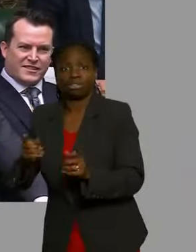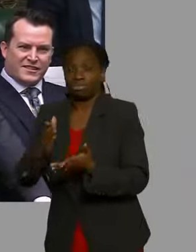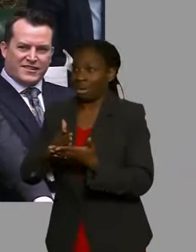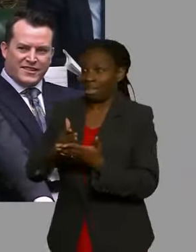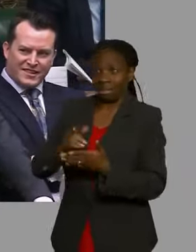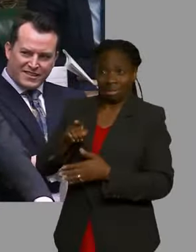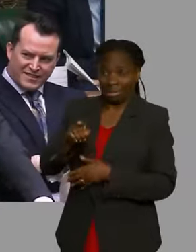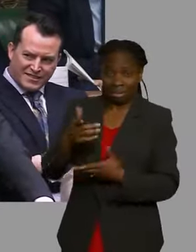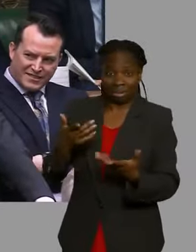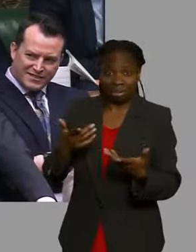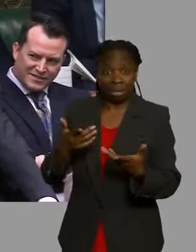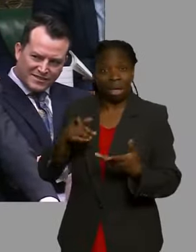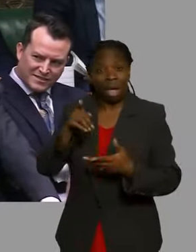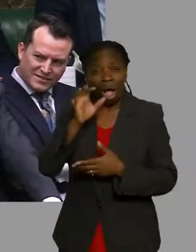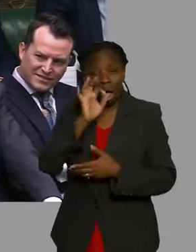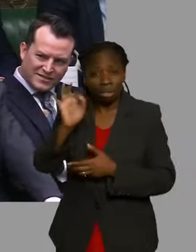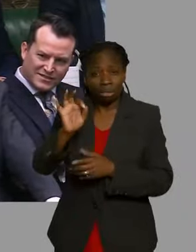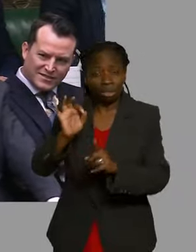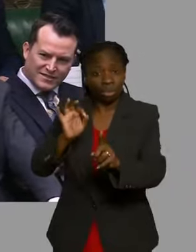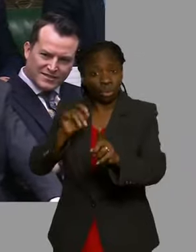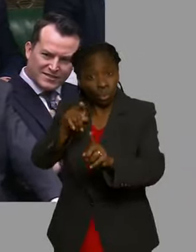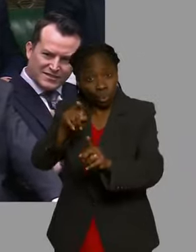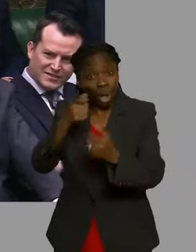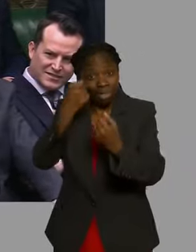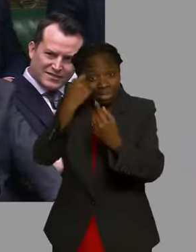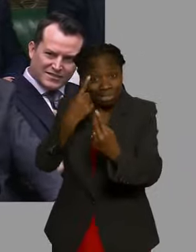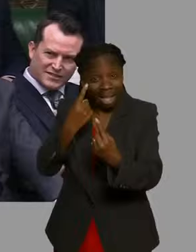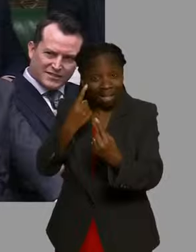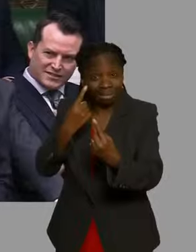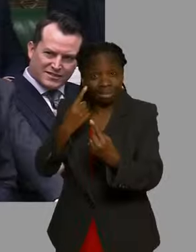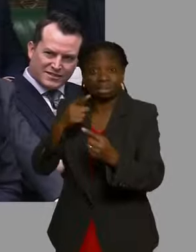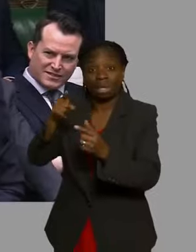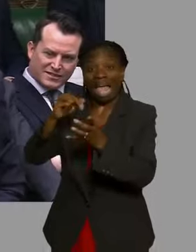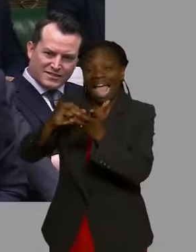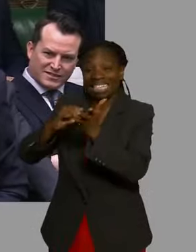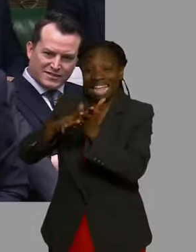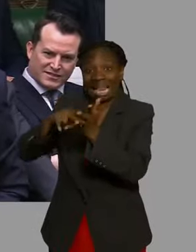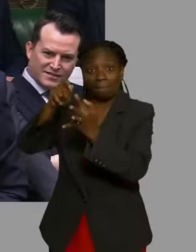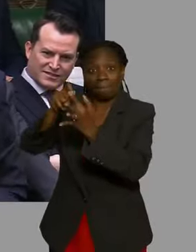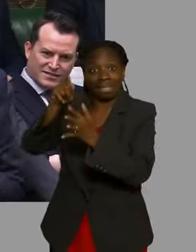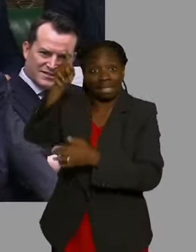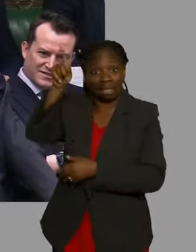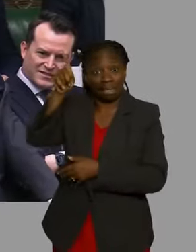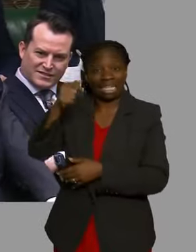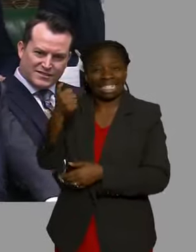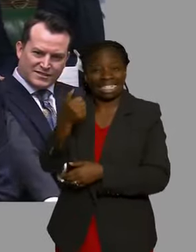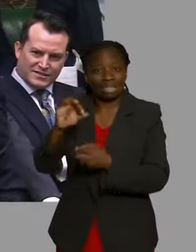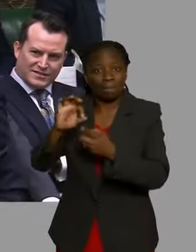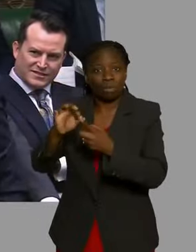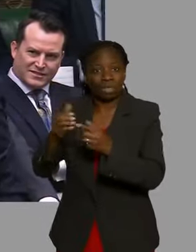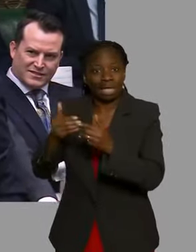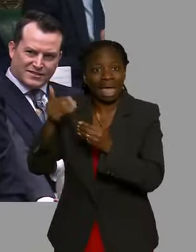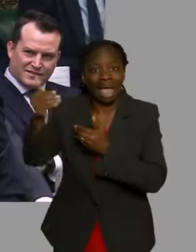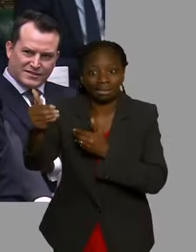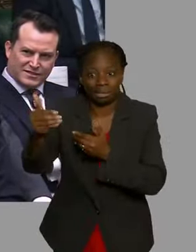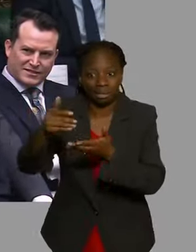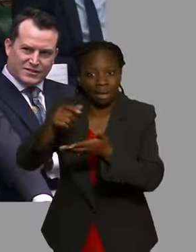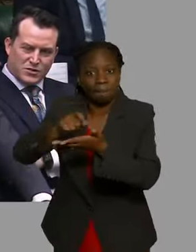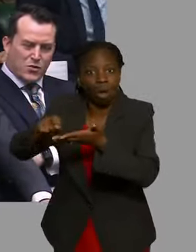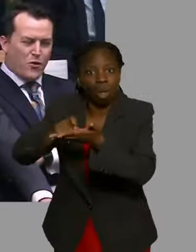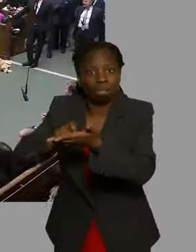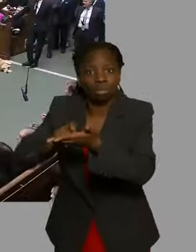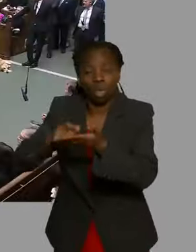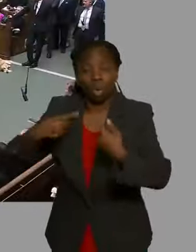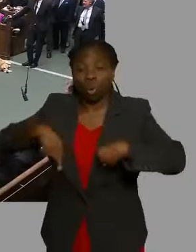Does he understand why the people of these islands, especially those of us in Scotland, treat him with such